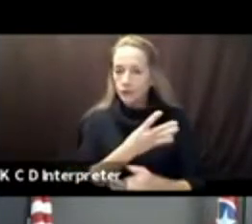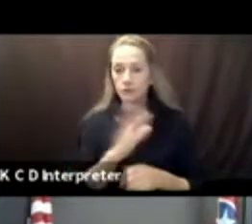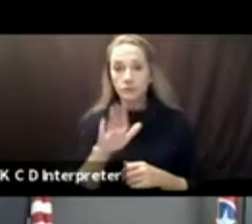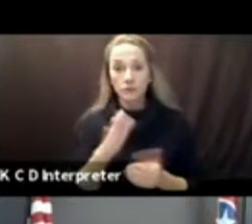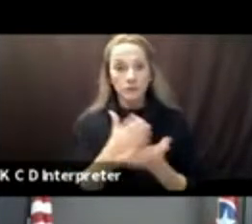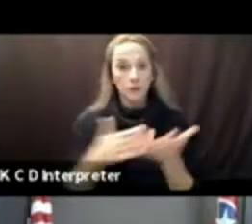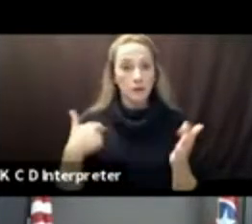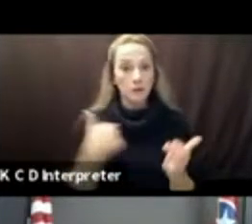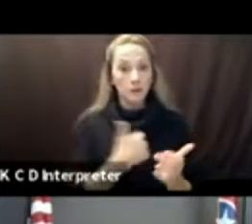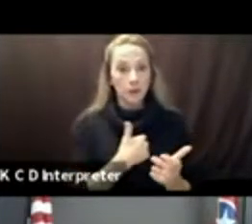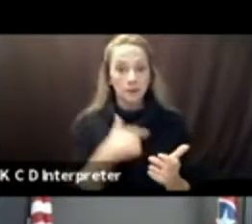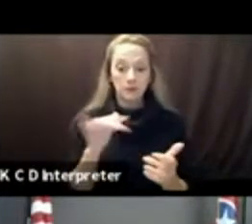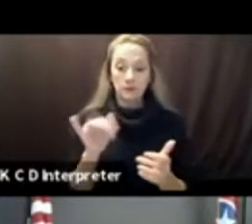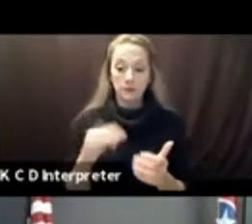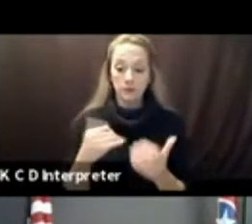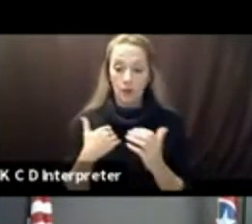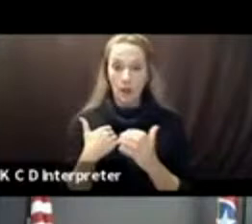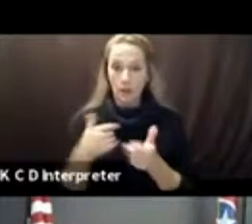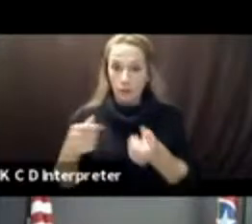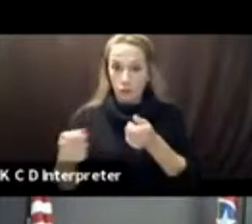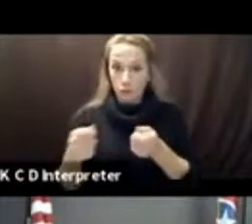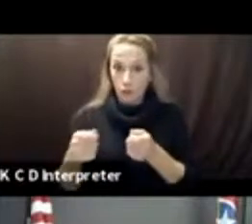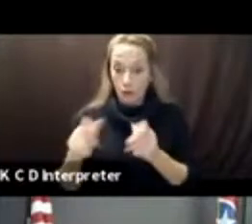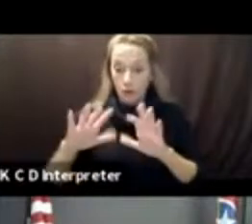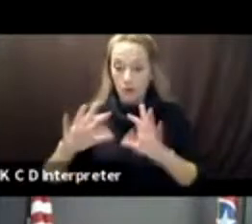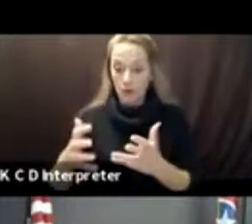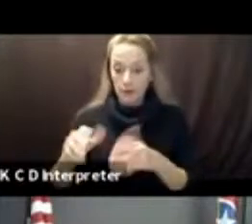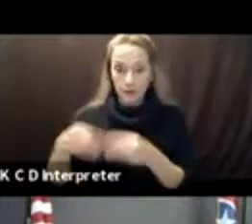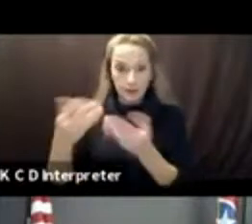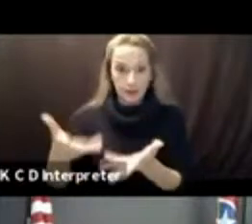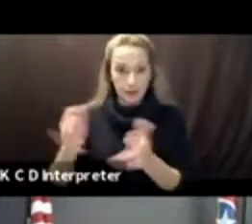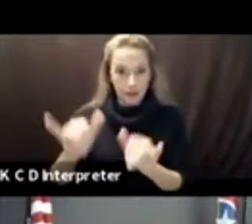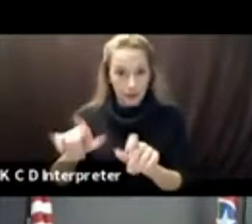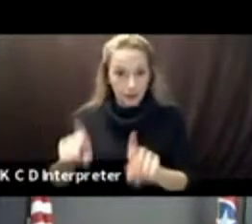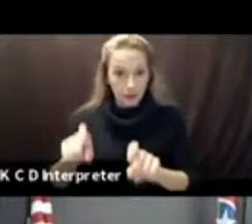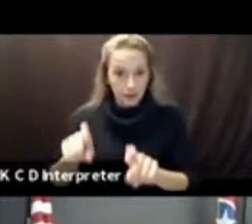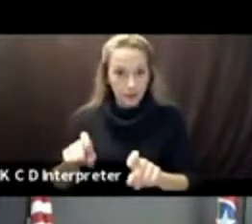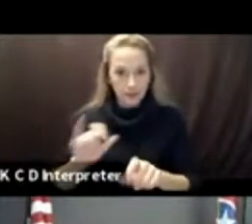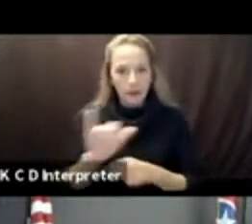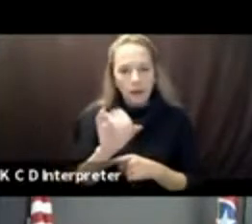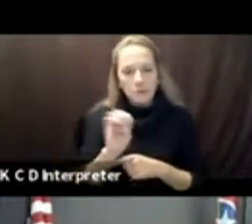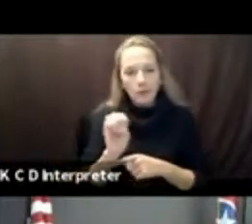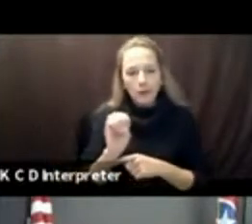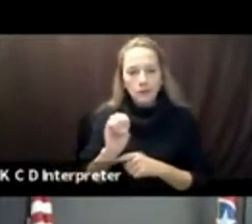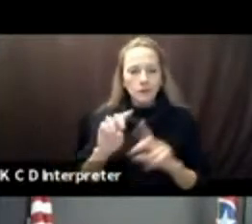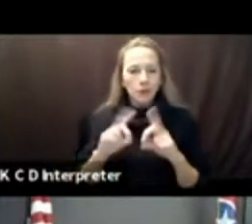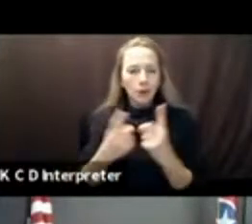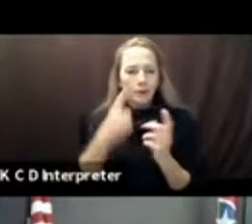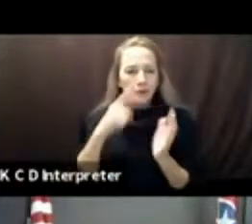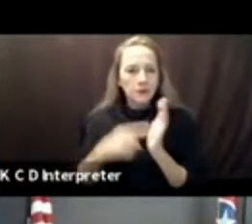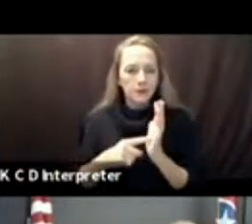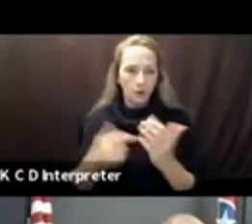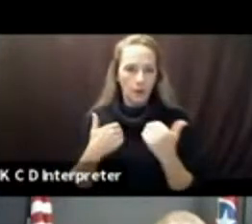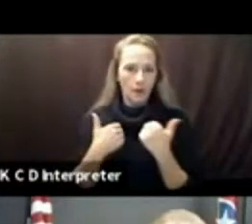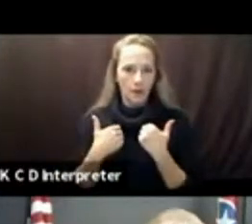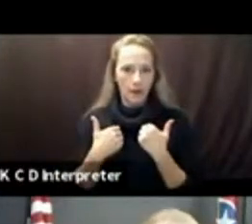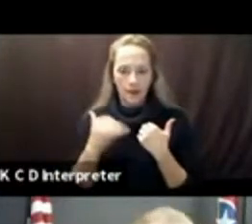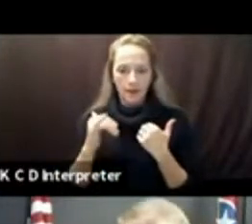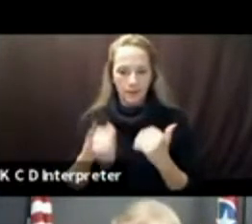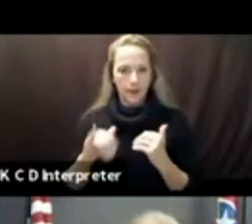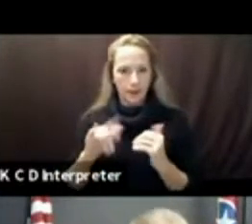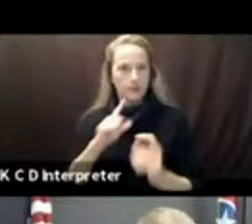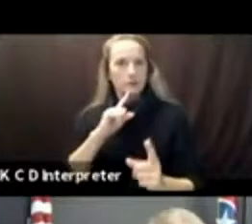the areas where we have the control of that testing, in an emergency department setting for whatever, we do try to have that